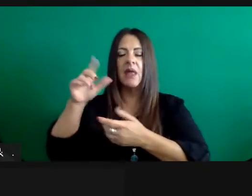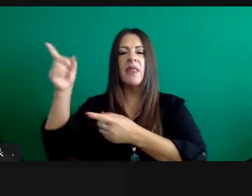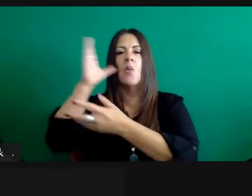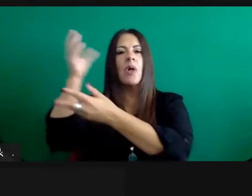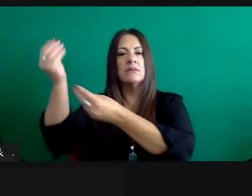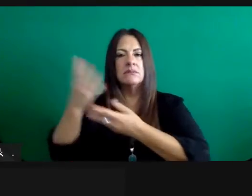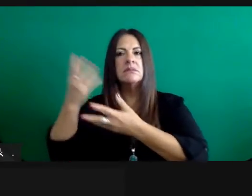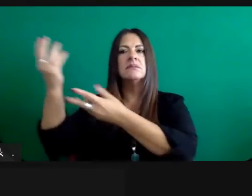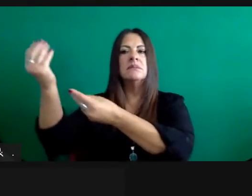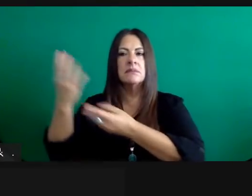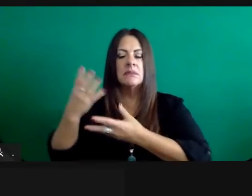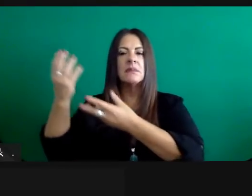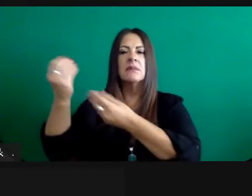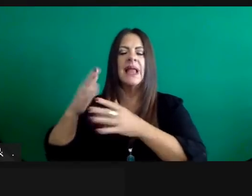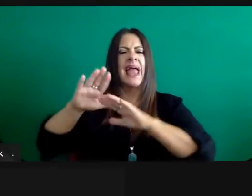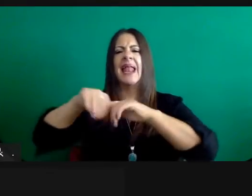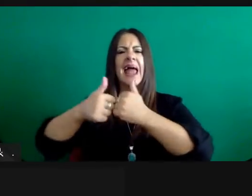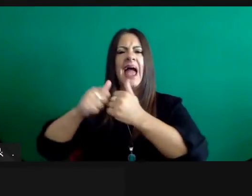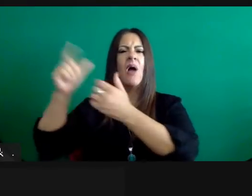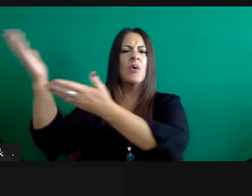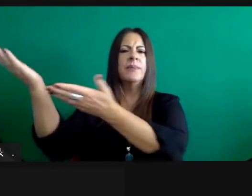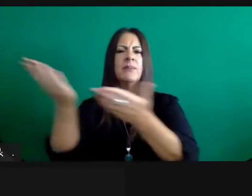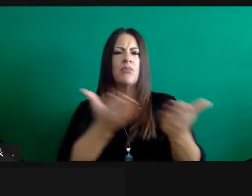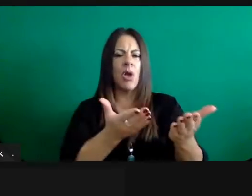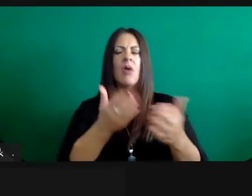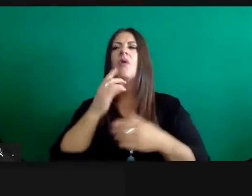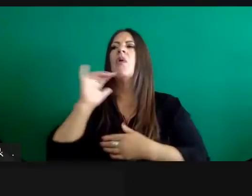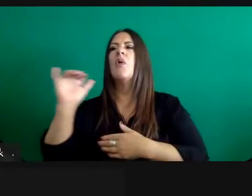Nico Savage, Mercury News.